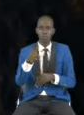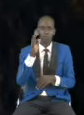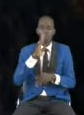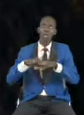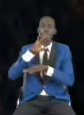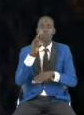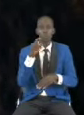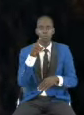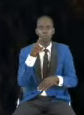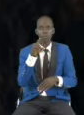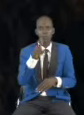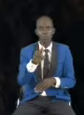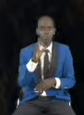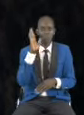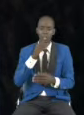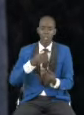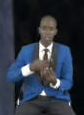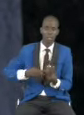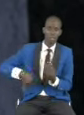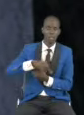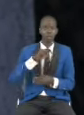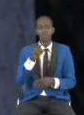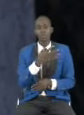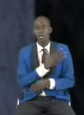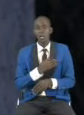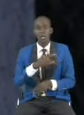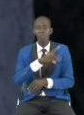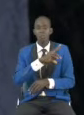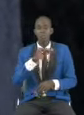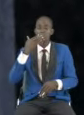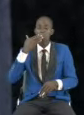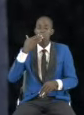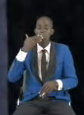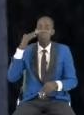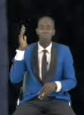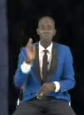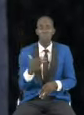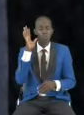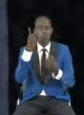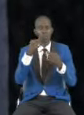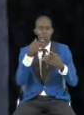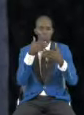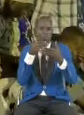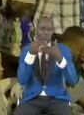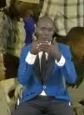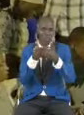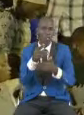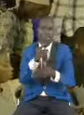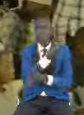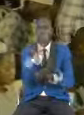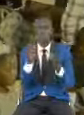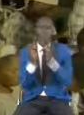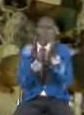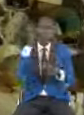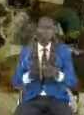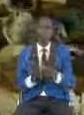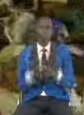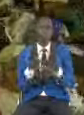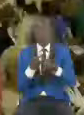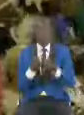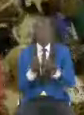be around you. And no evil will come near you anymore in Jesus' name.